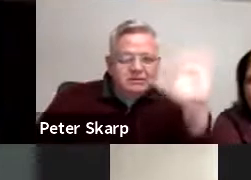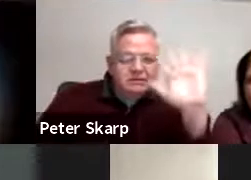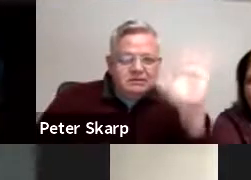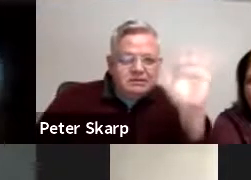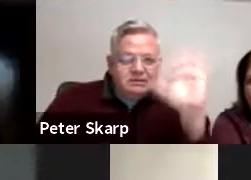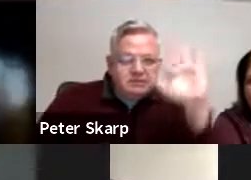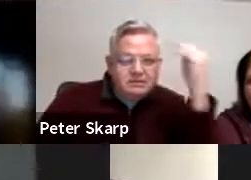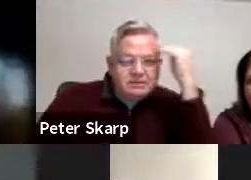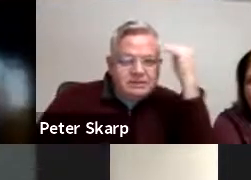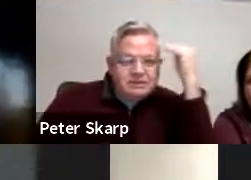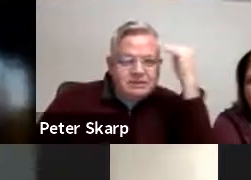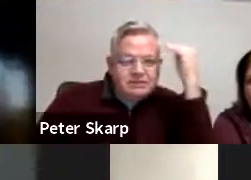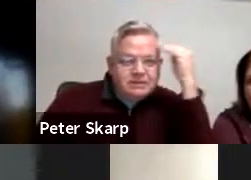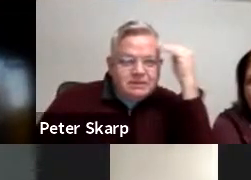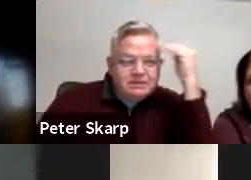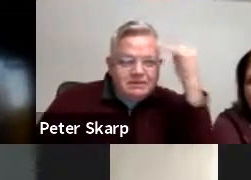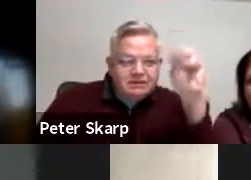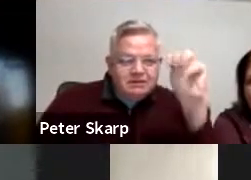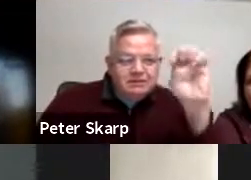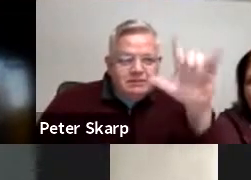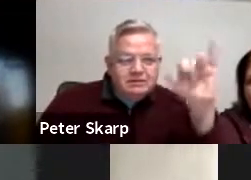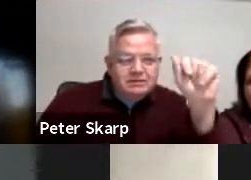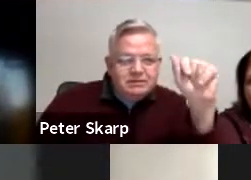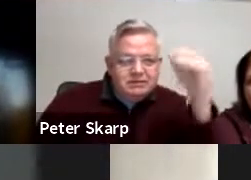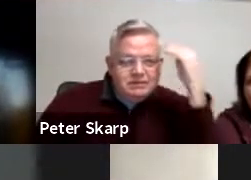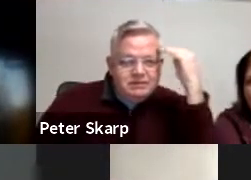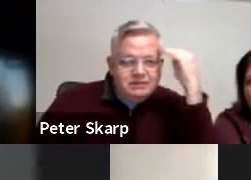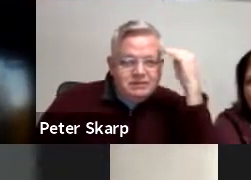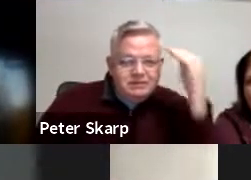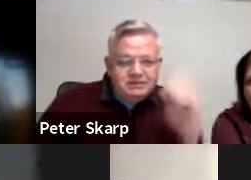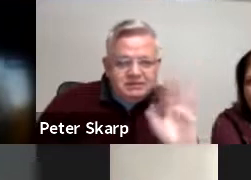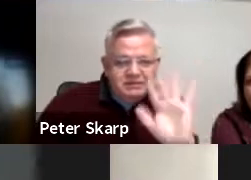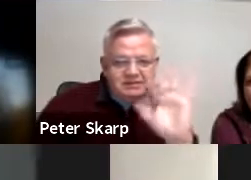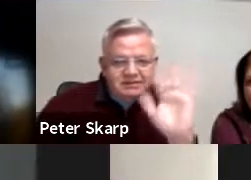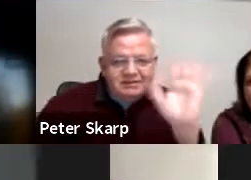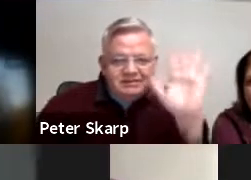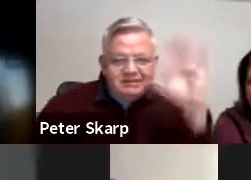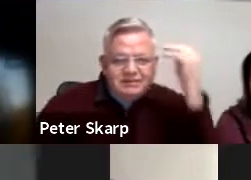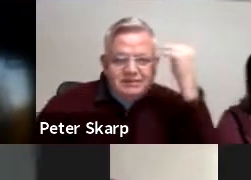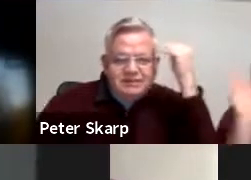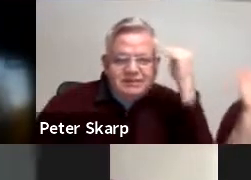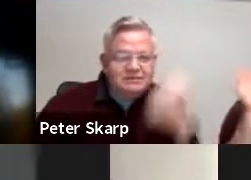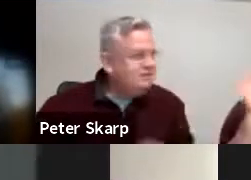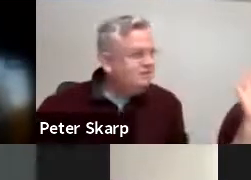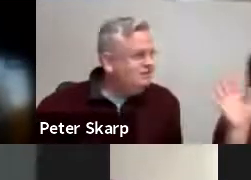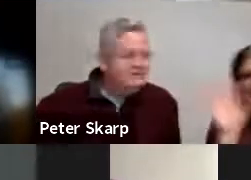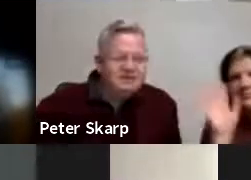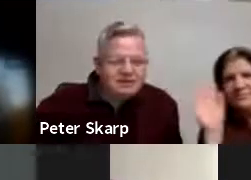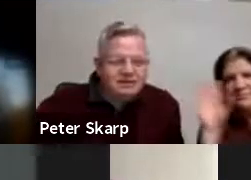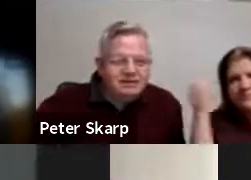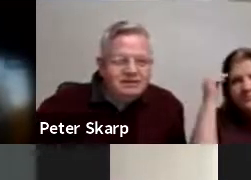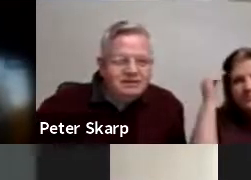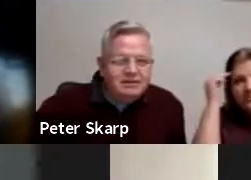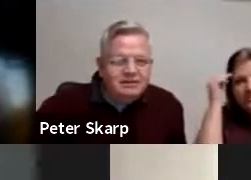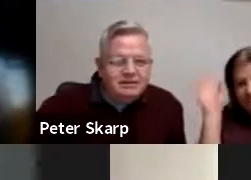have any guests? Just write in the chat that you're a guest, or you can unmute yourself and tell us that you're a guest. Marina, before